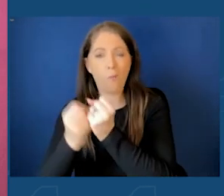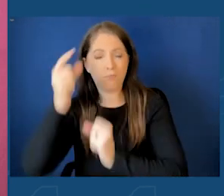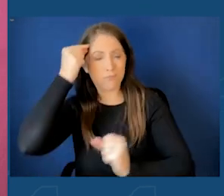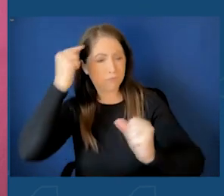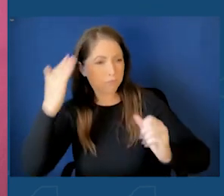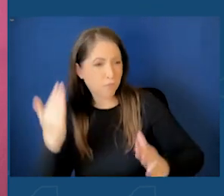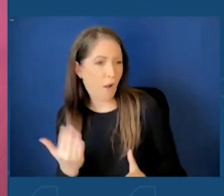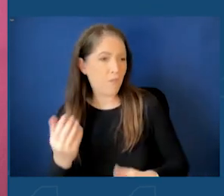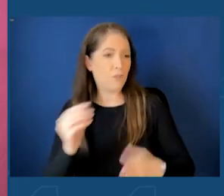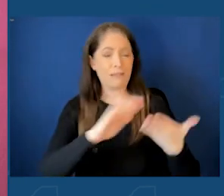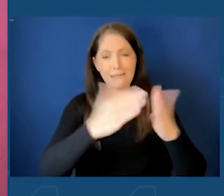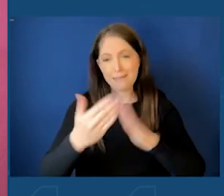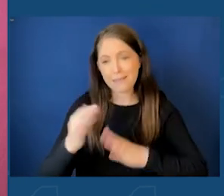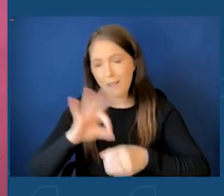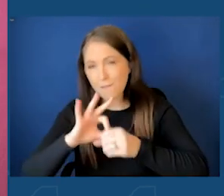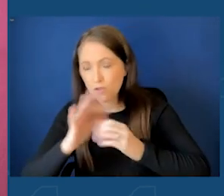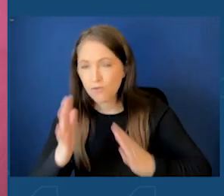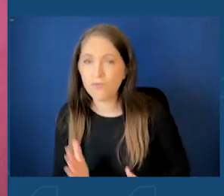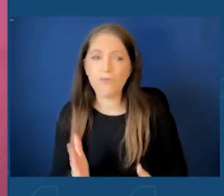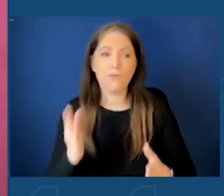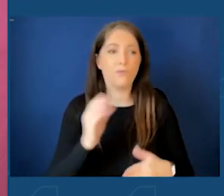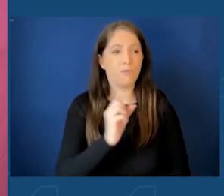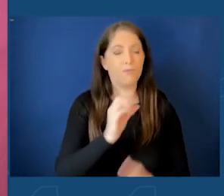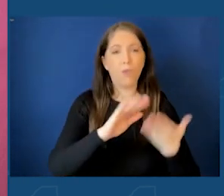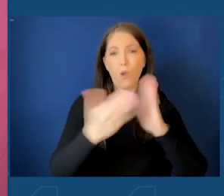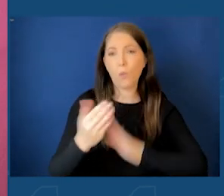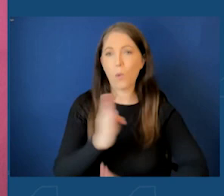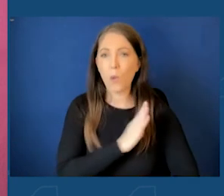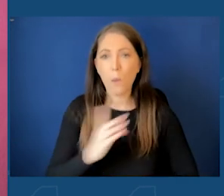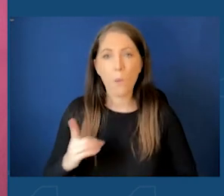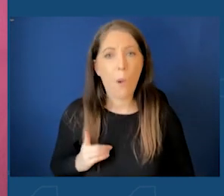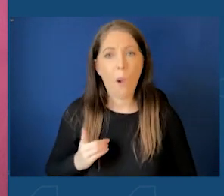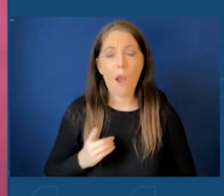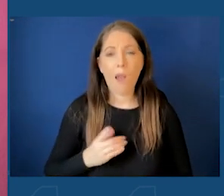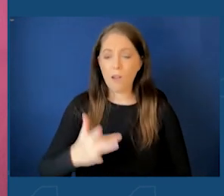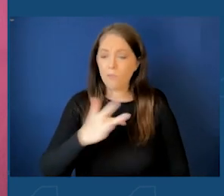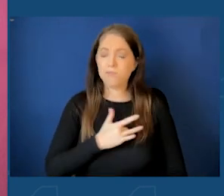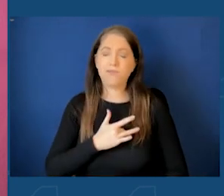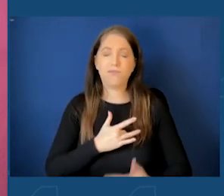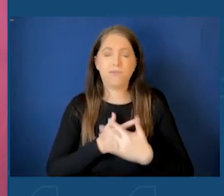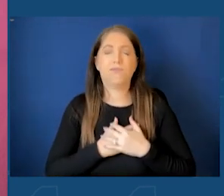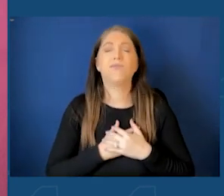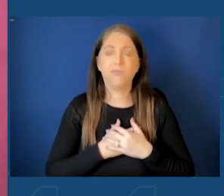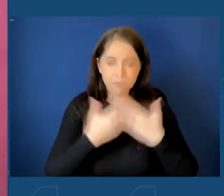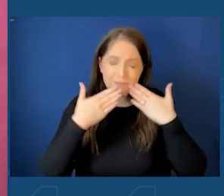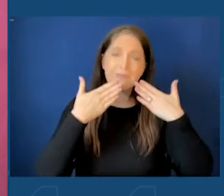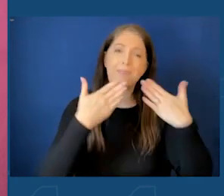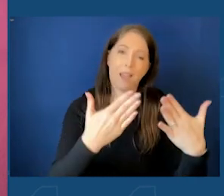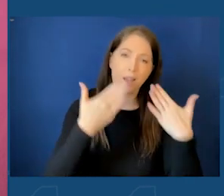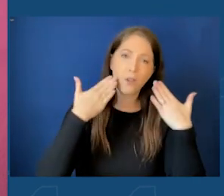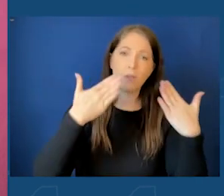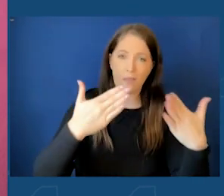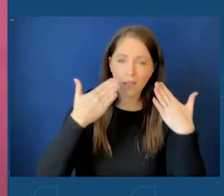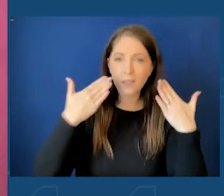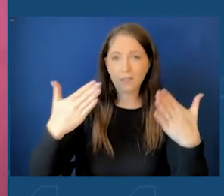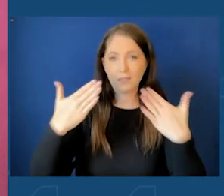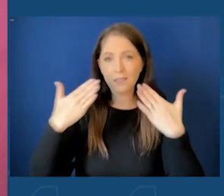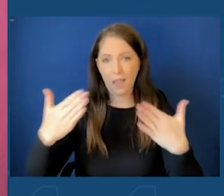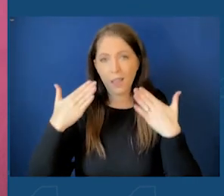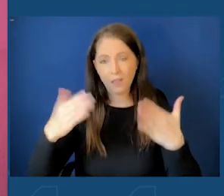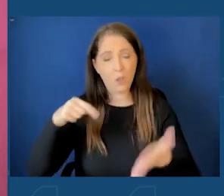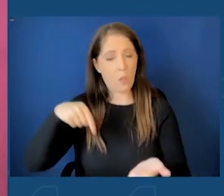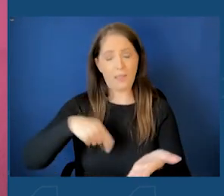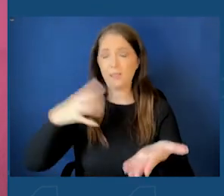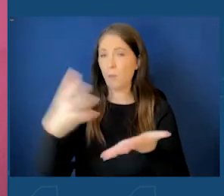elected officials, the community board. From the bottom of my heart, we'll be forever grateful to Harlem for this great opportunity. Thank you, and